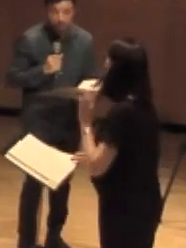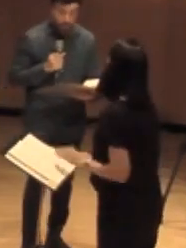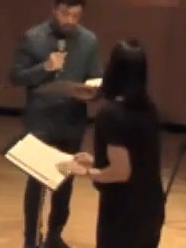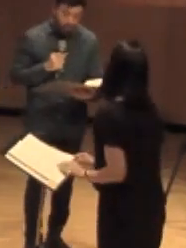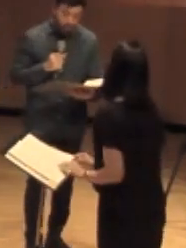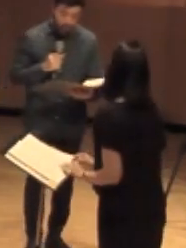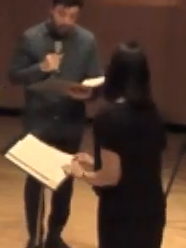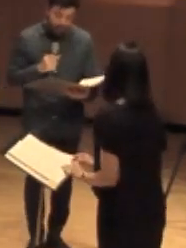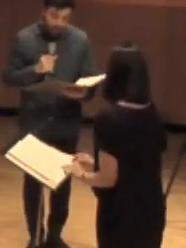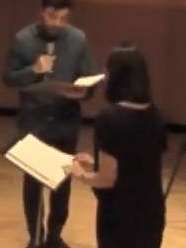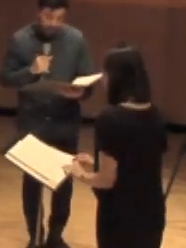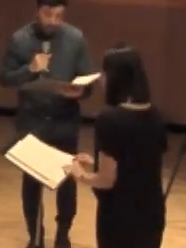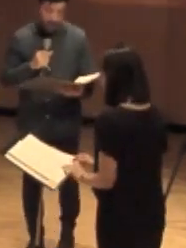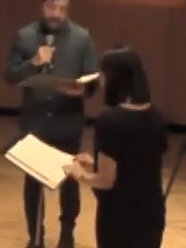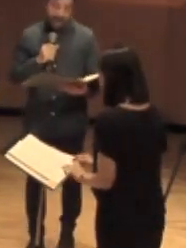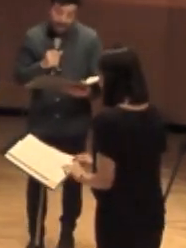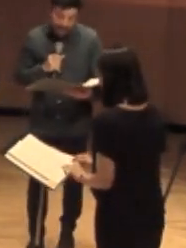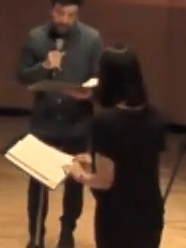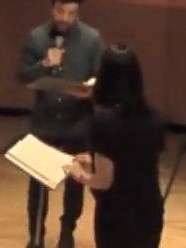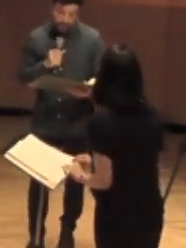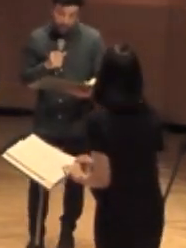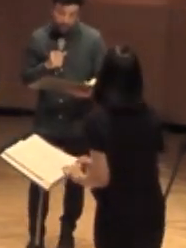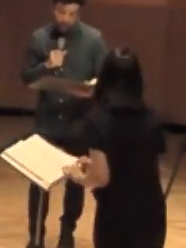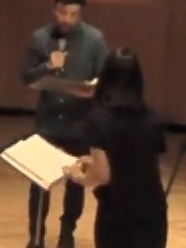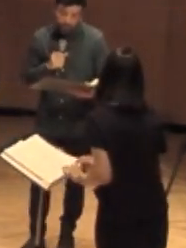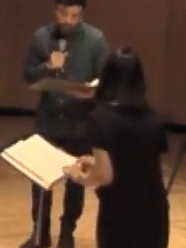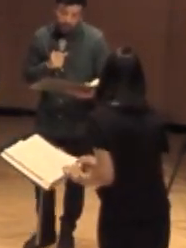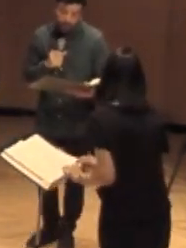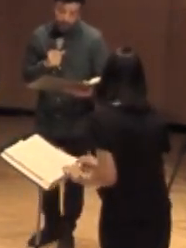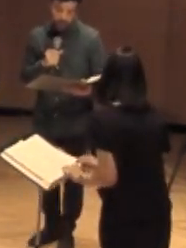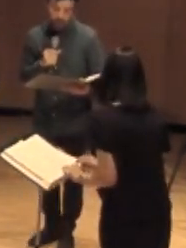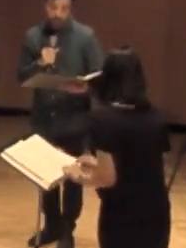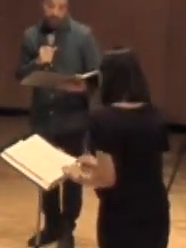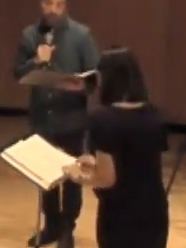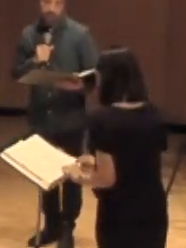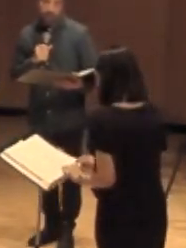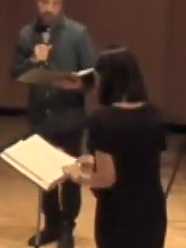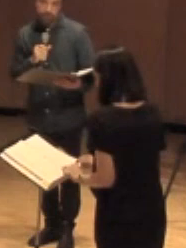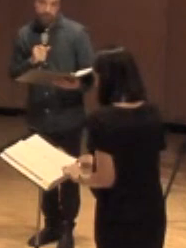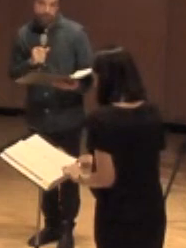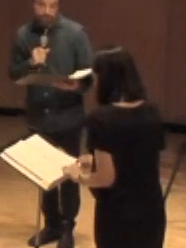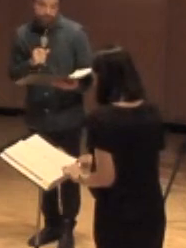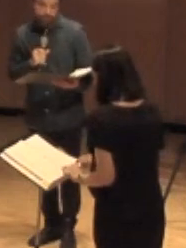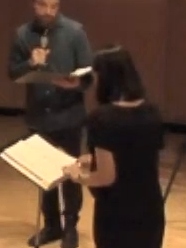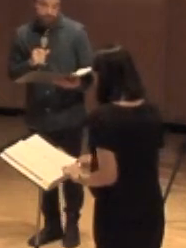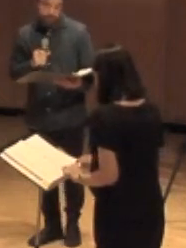to go no don't go away I have to go no don't go